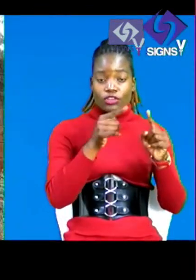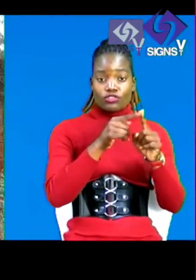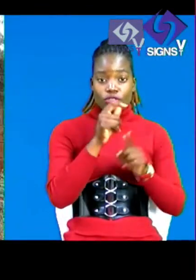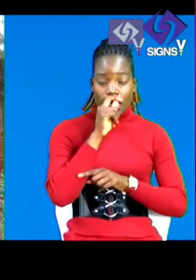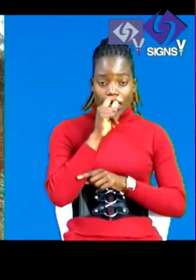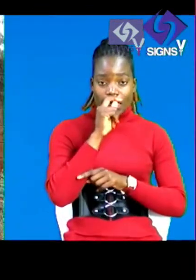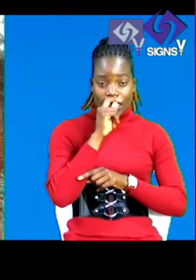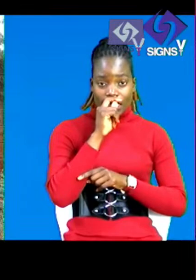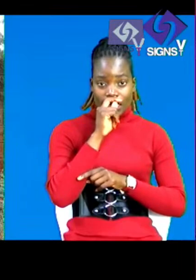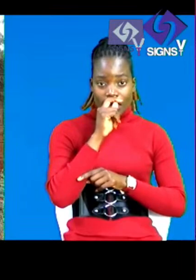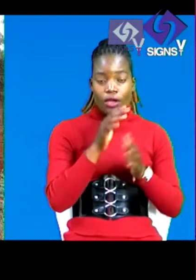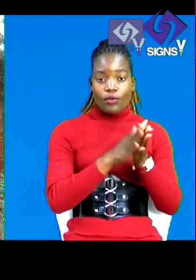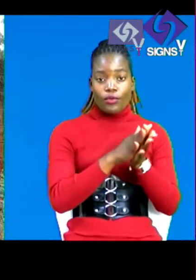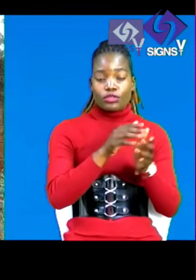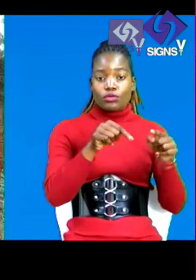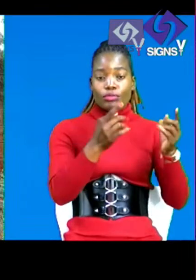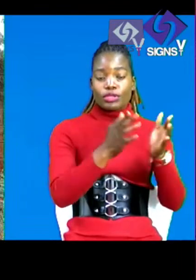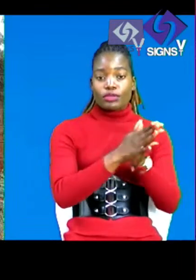other models in Tanzania?